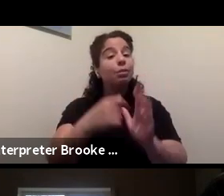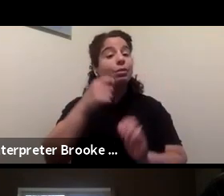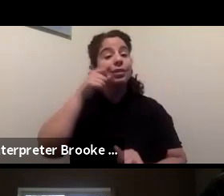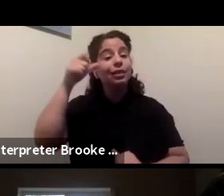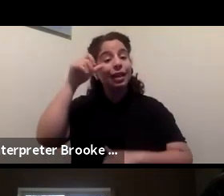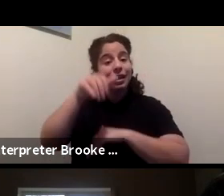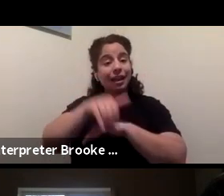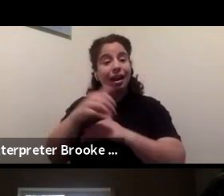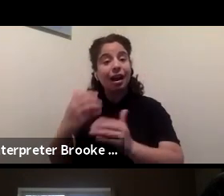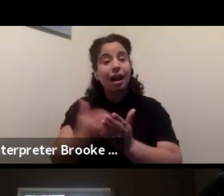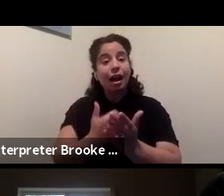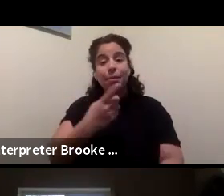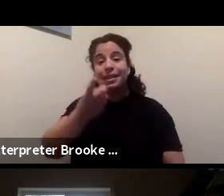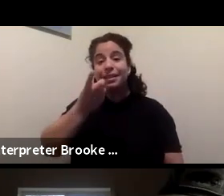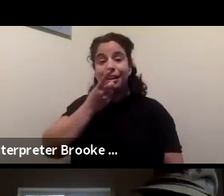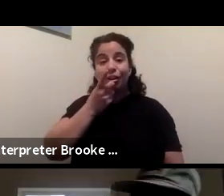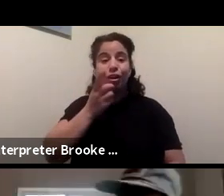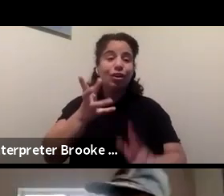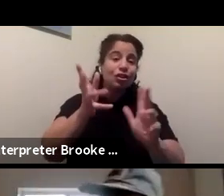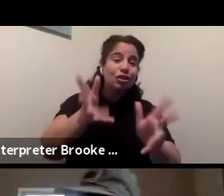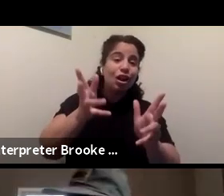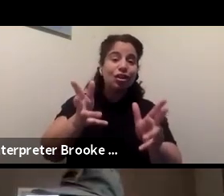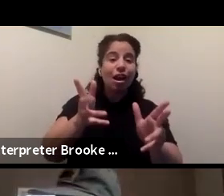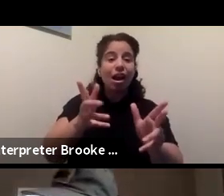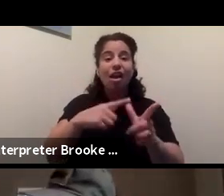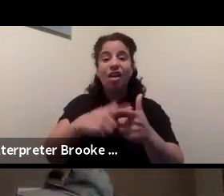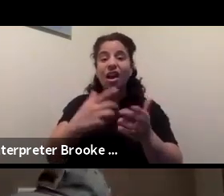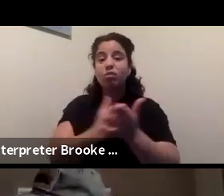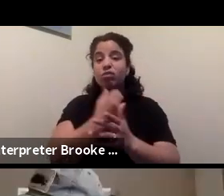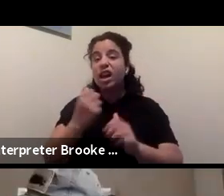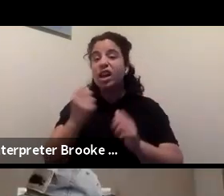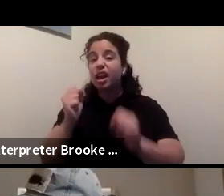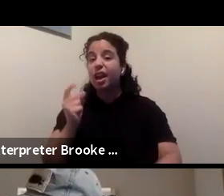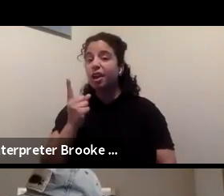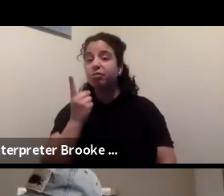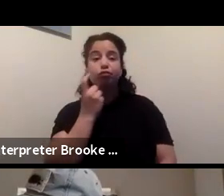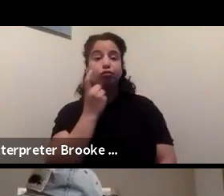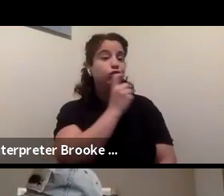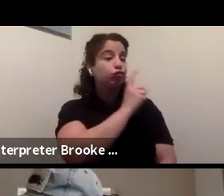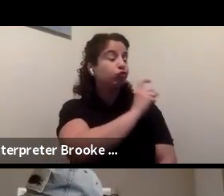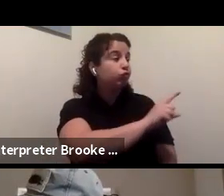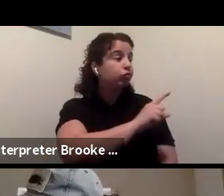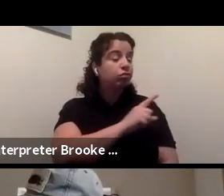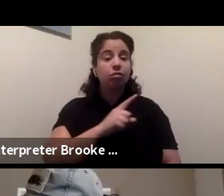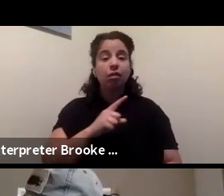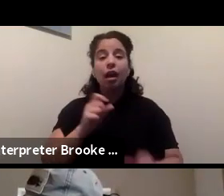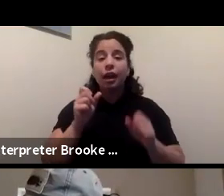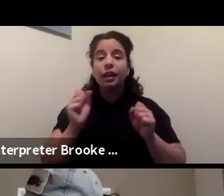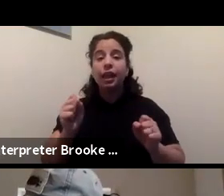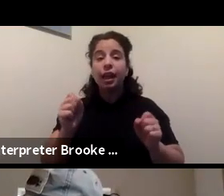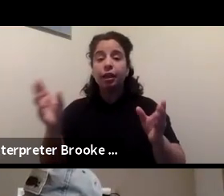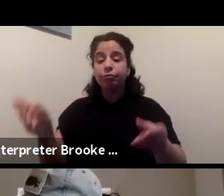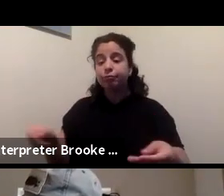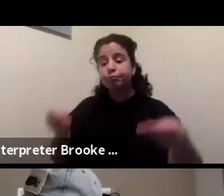could walk away from the camera. I could do Passover from my bed.